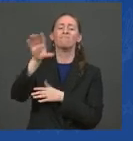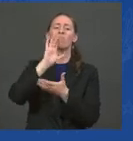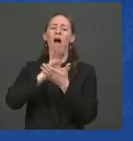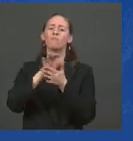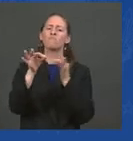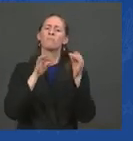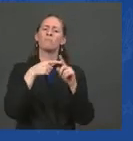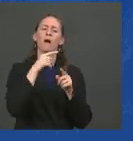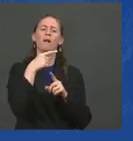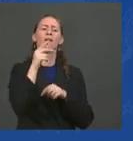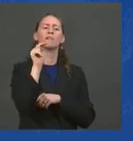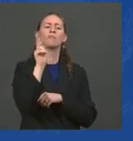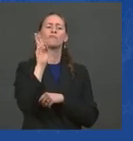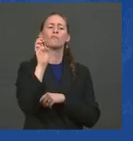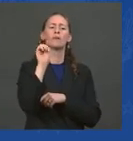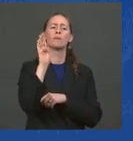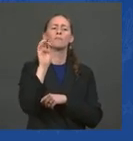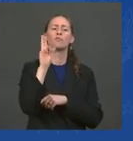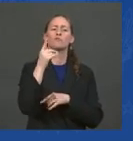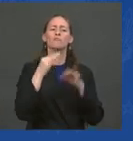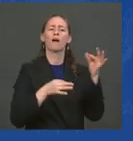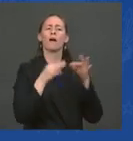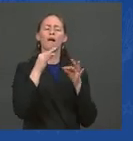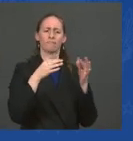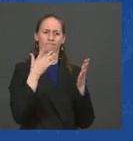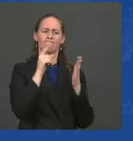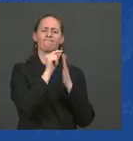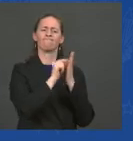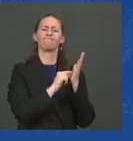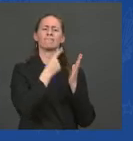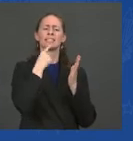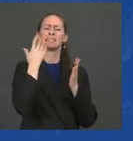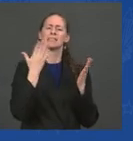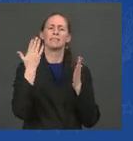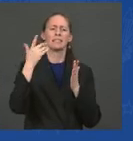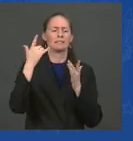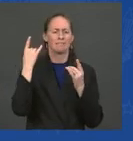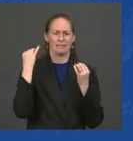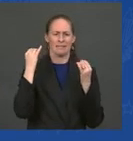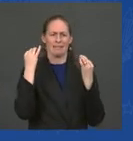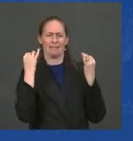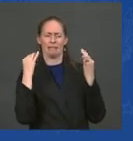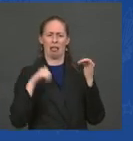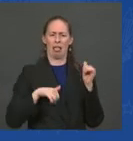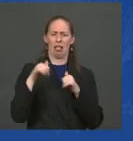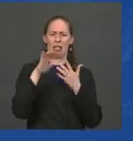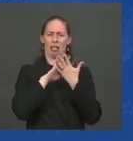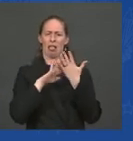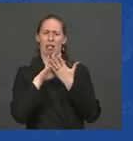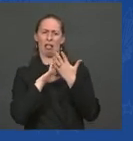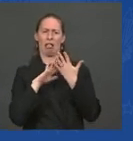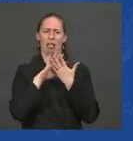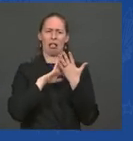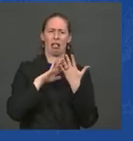"Sometimes a man knows his duty so clearly, so surely, he cannot hesitate, and he dare not refuse it."